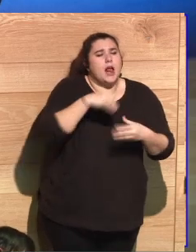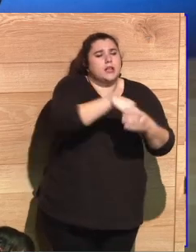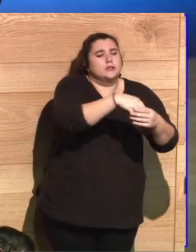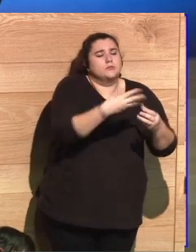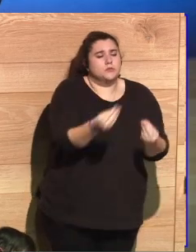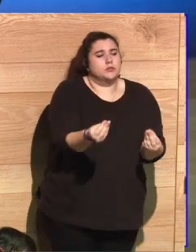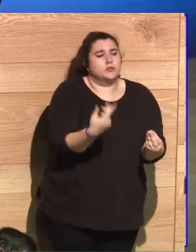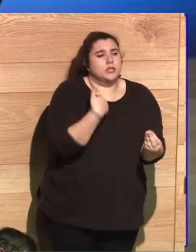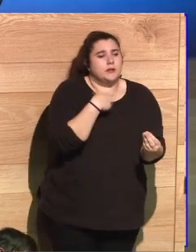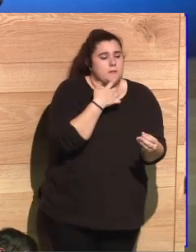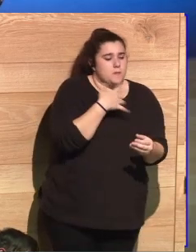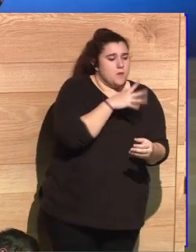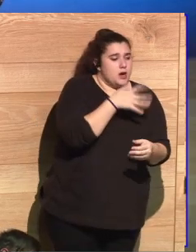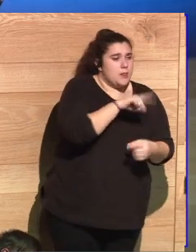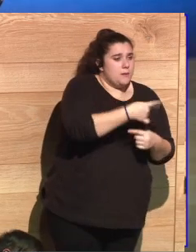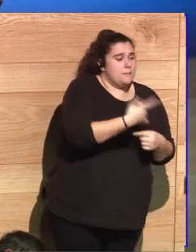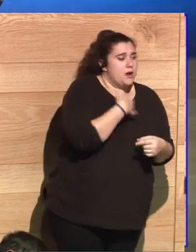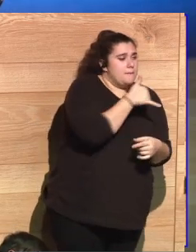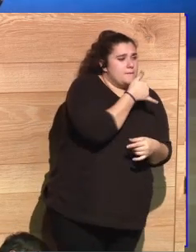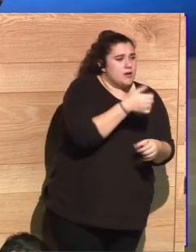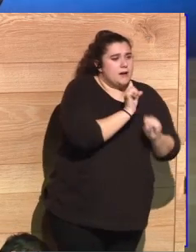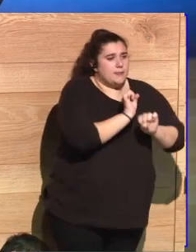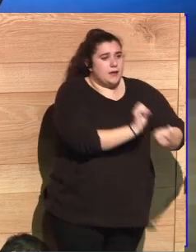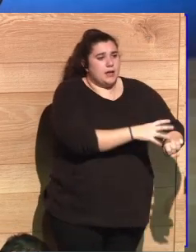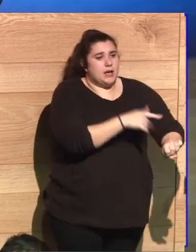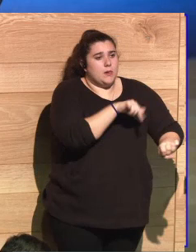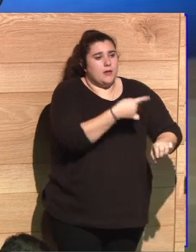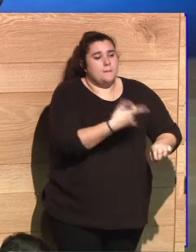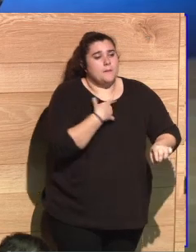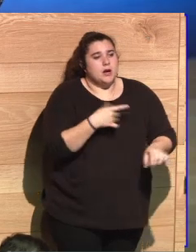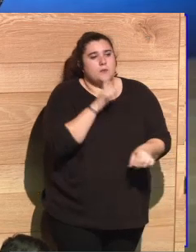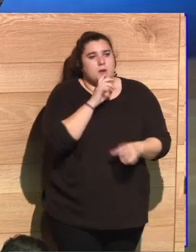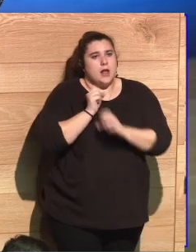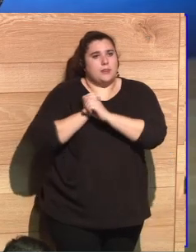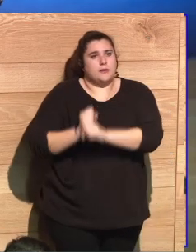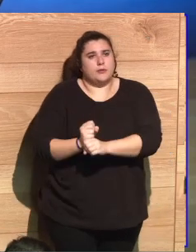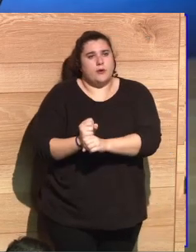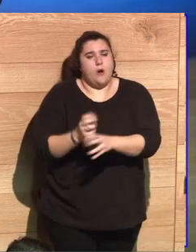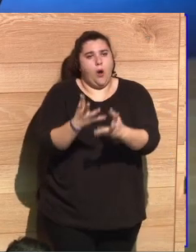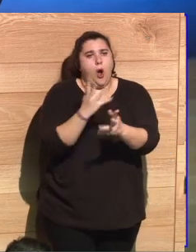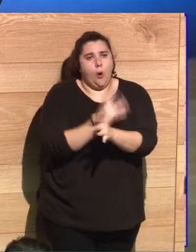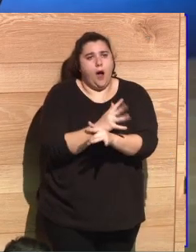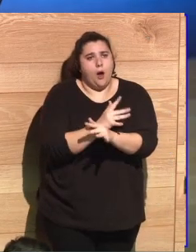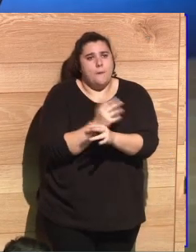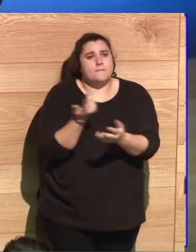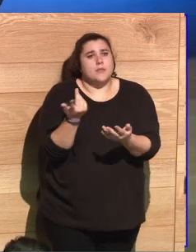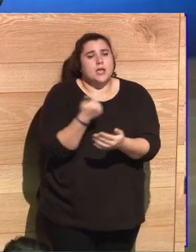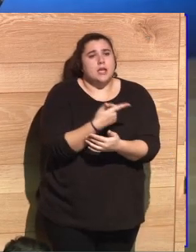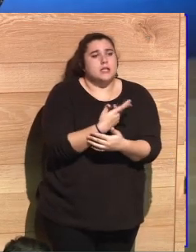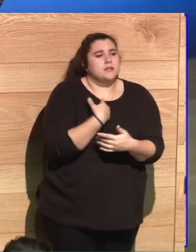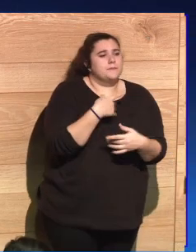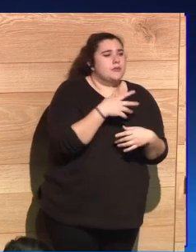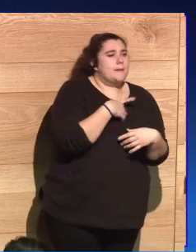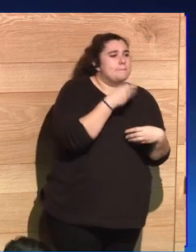in your life because years after going out of drugs, you had a problem, or you became into a gambler.